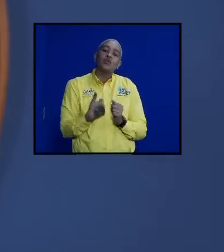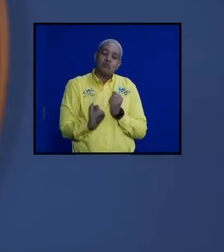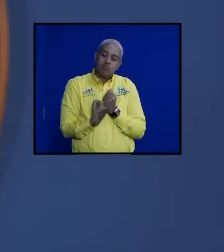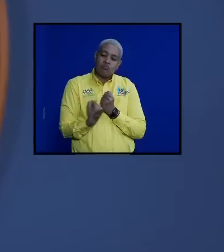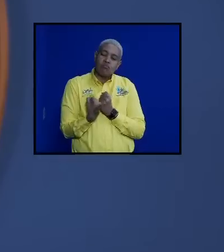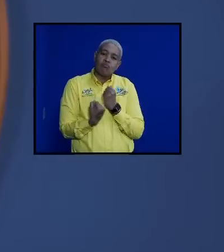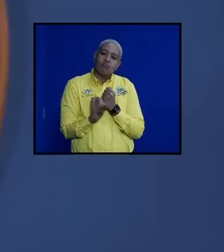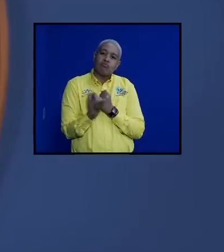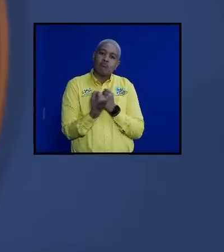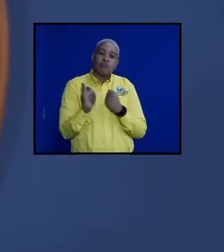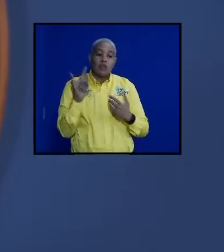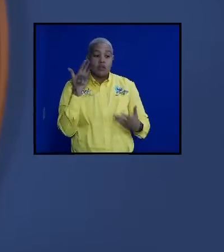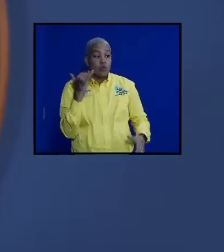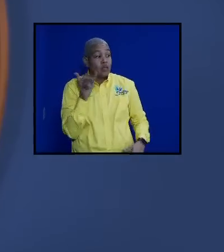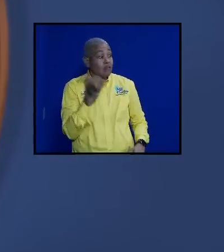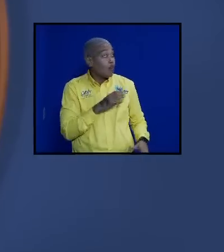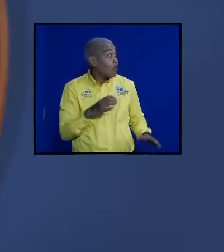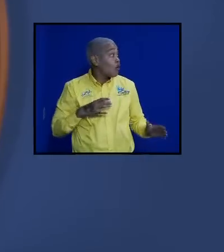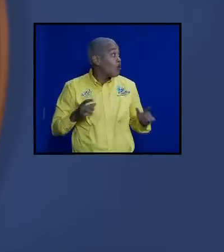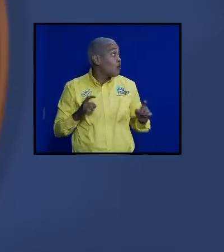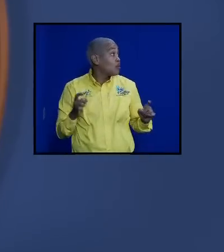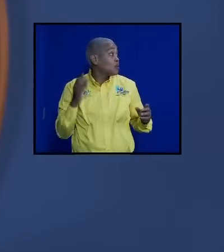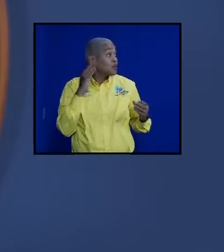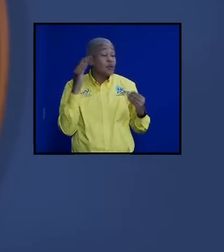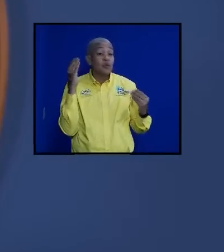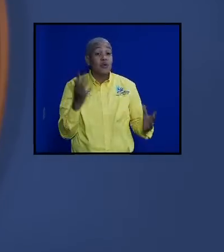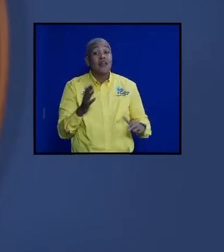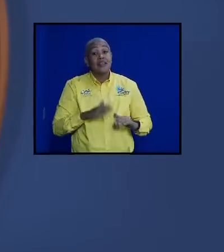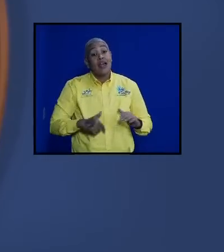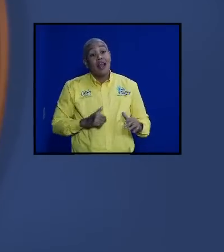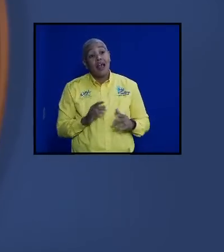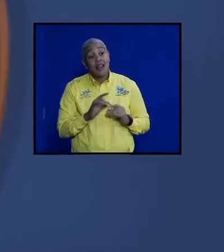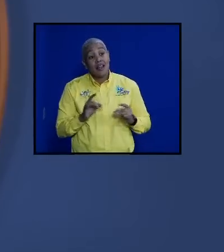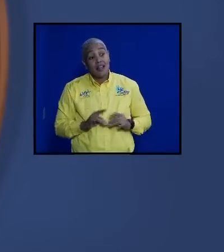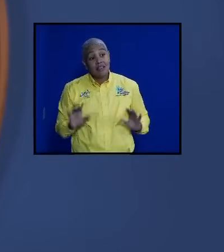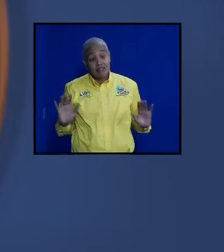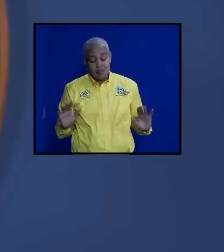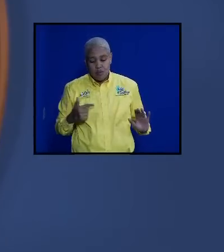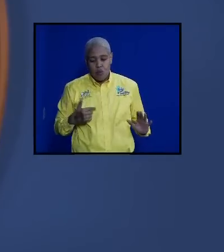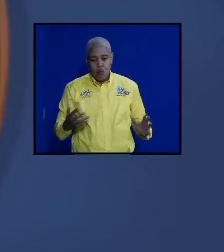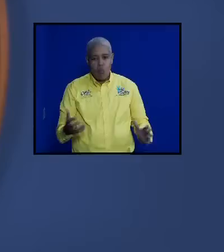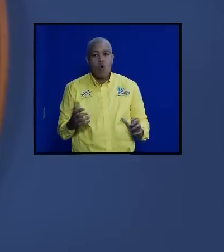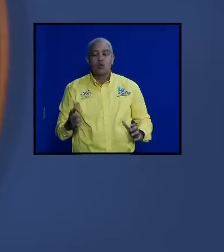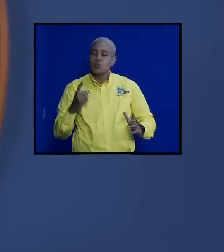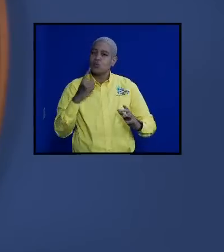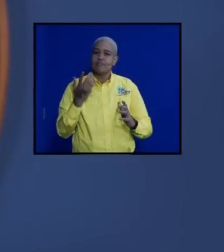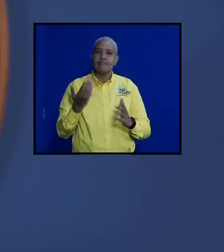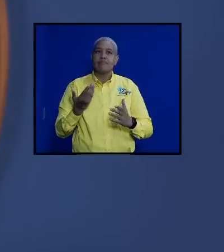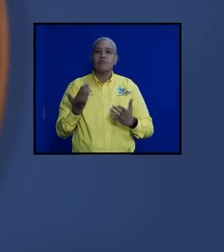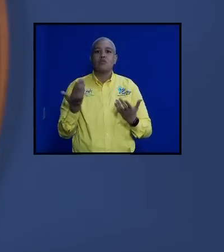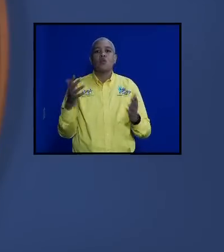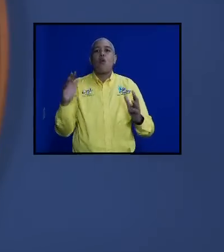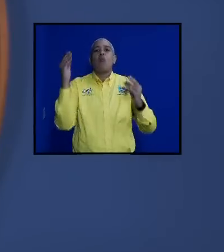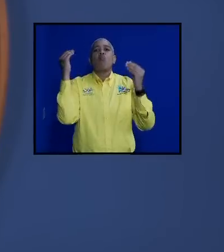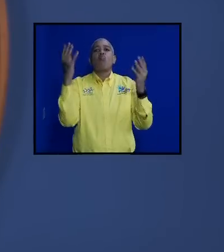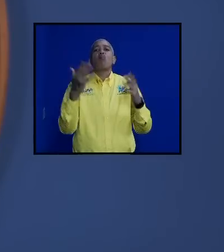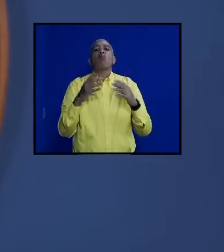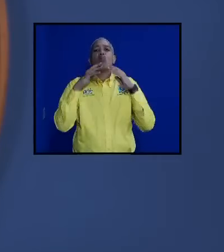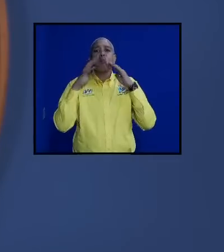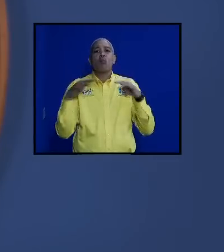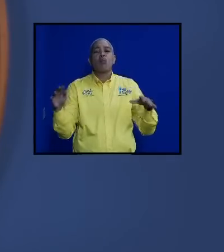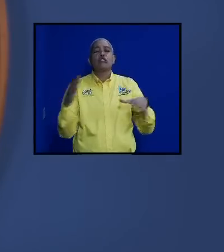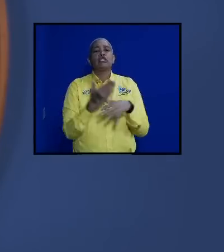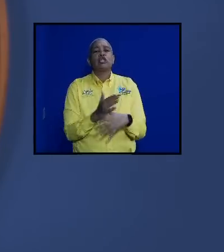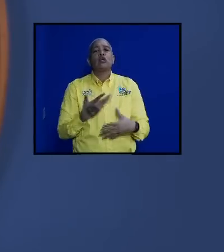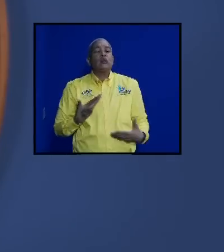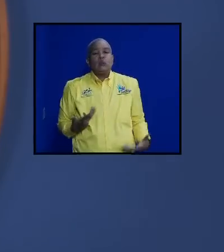I don't know if Commissioner is inclined to go further than I have gone. We don't want to say too much,